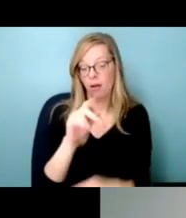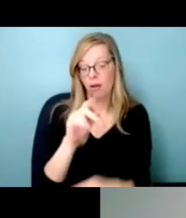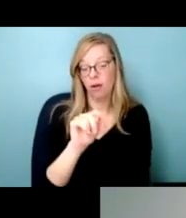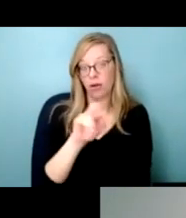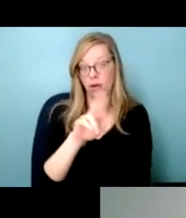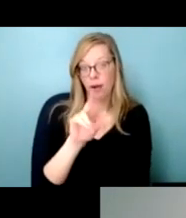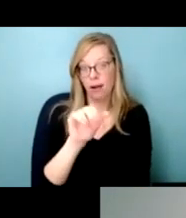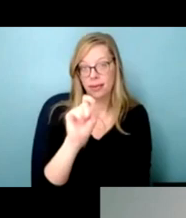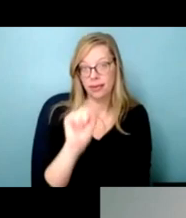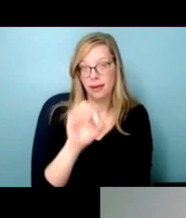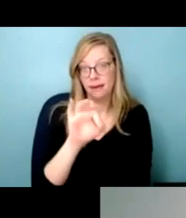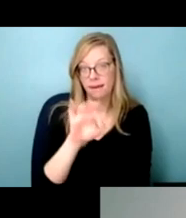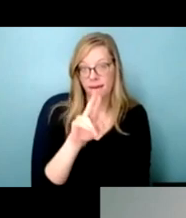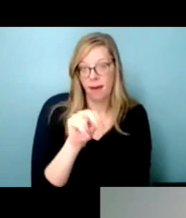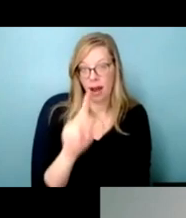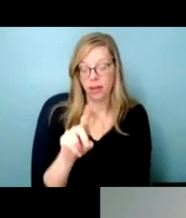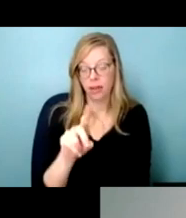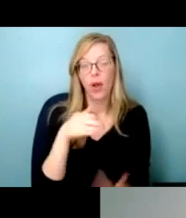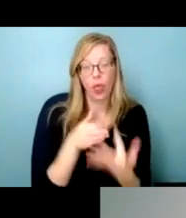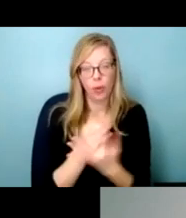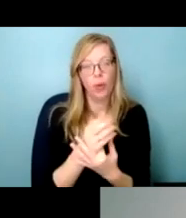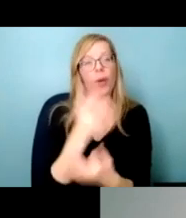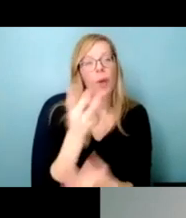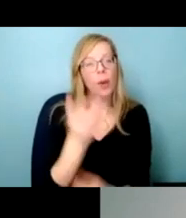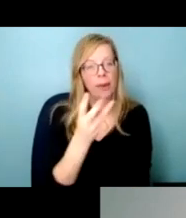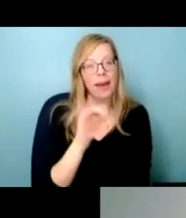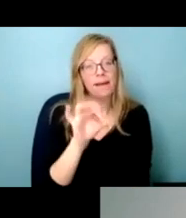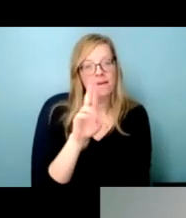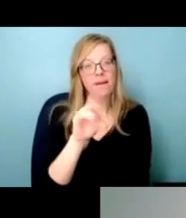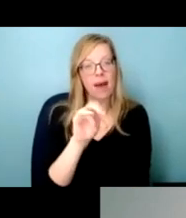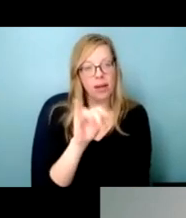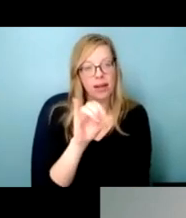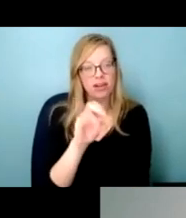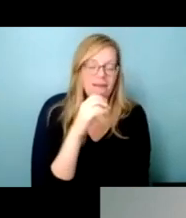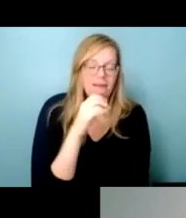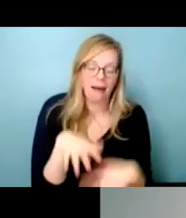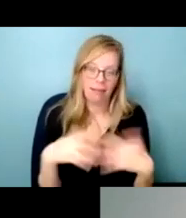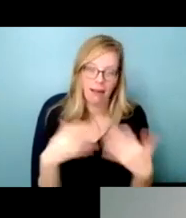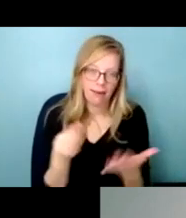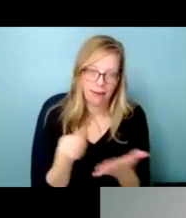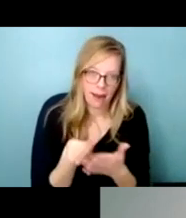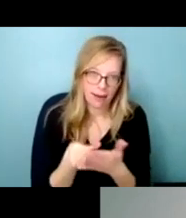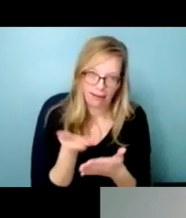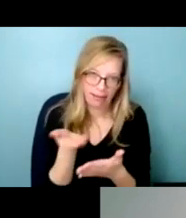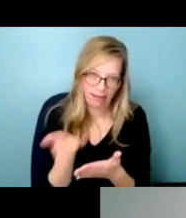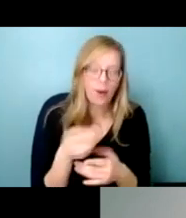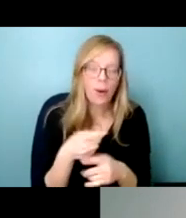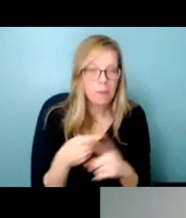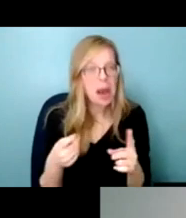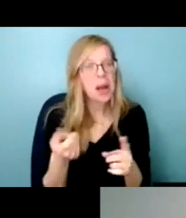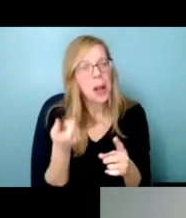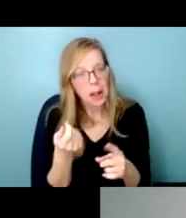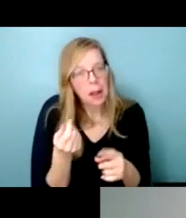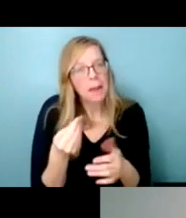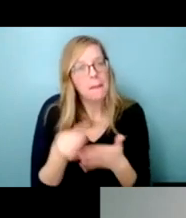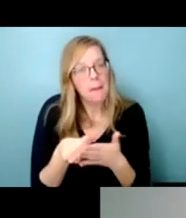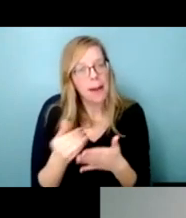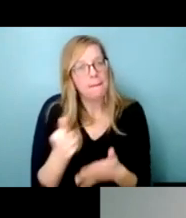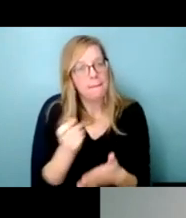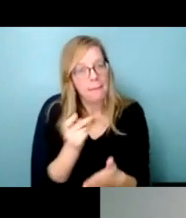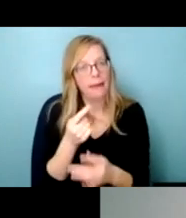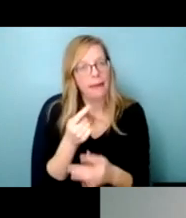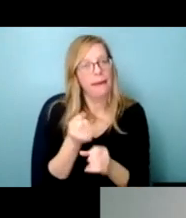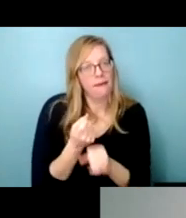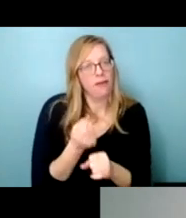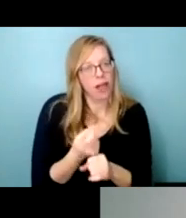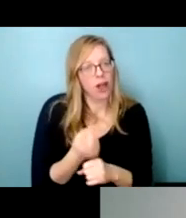through the Winnipeg Foundation. It doesn't have a lot of money in it, but it gives a return of money every year. So it's little bits